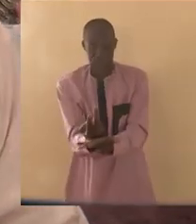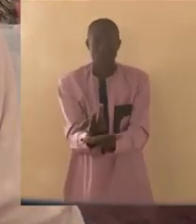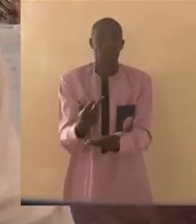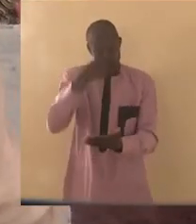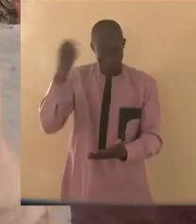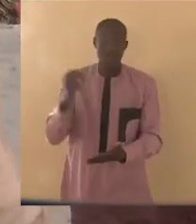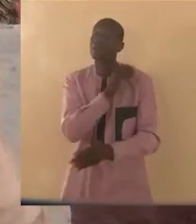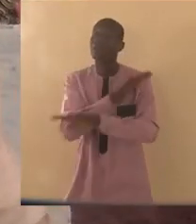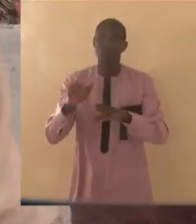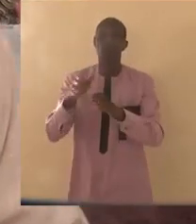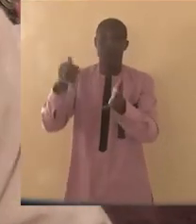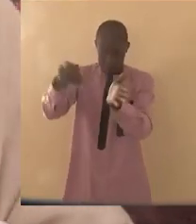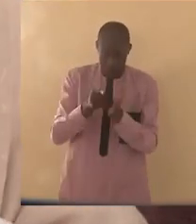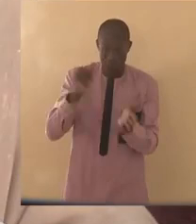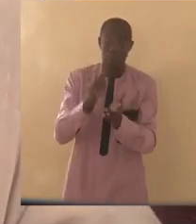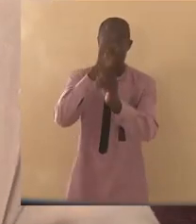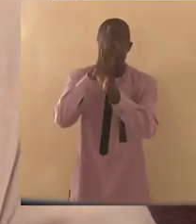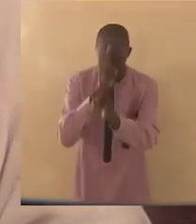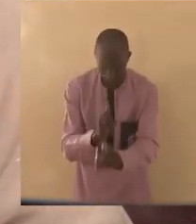don't deserve that honor.